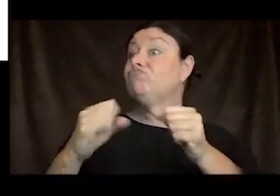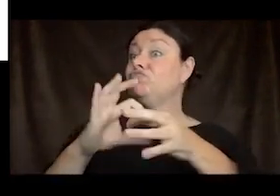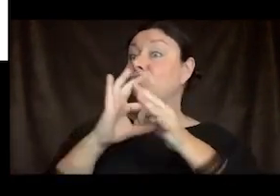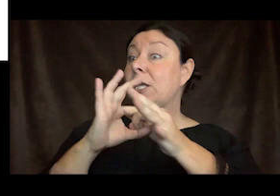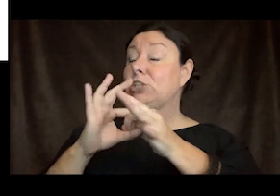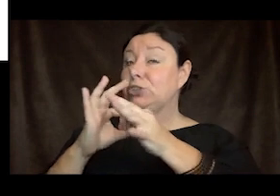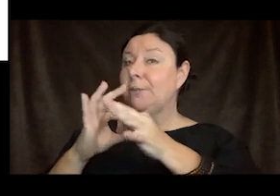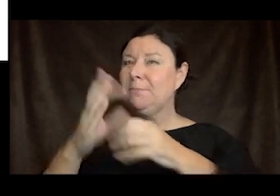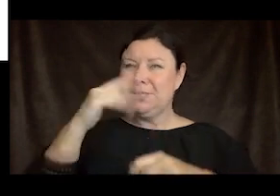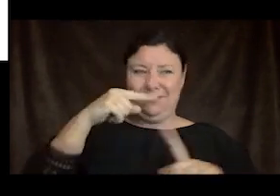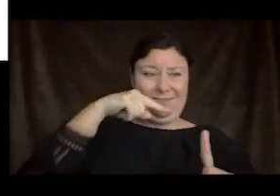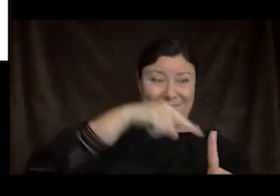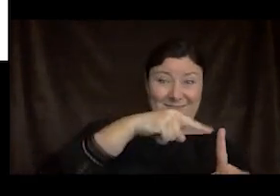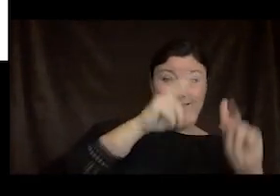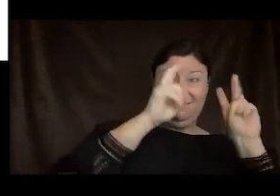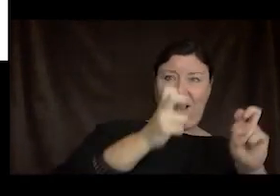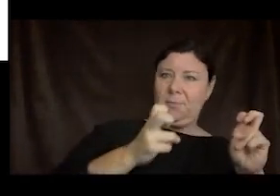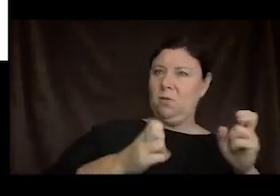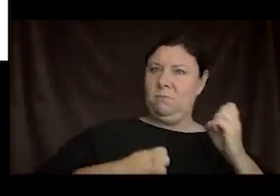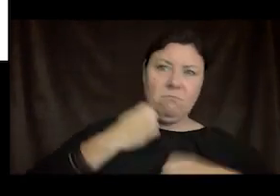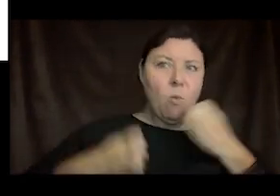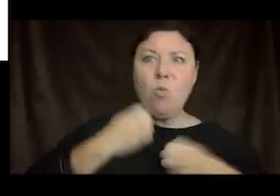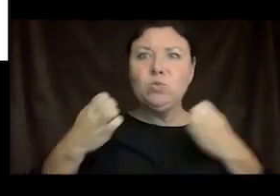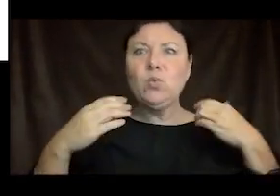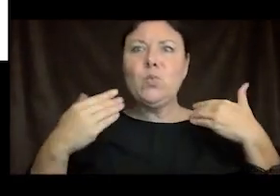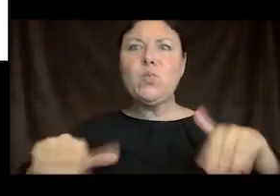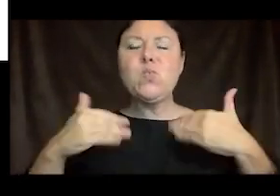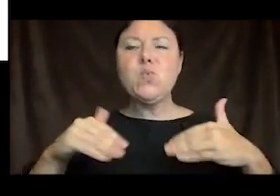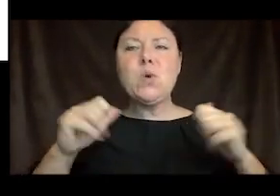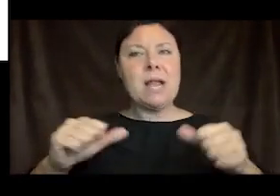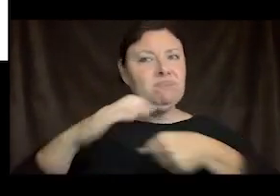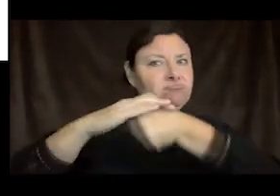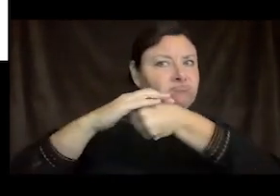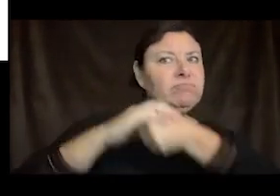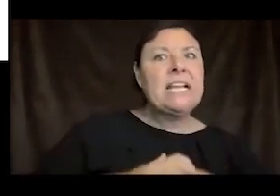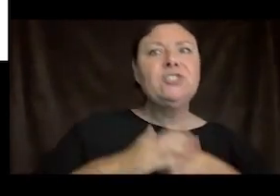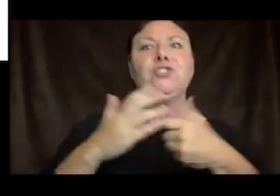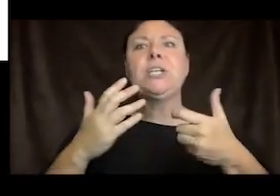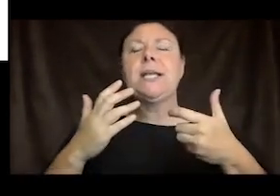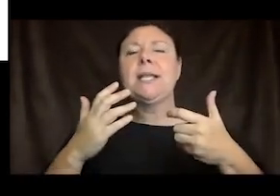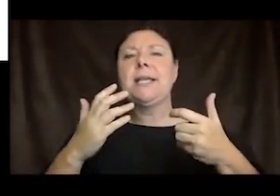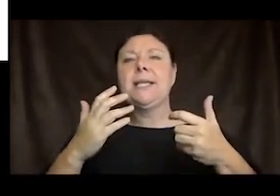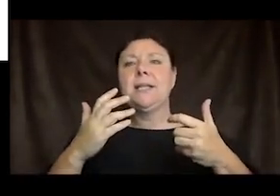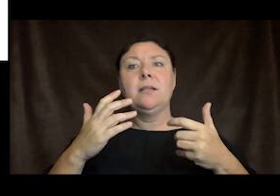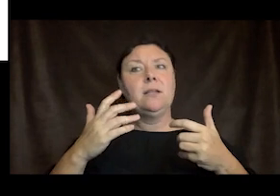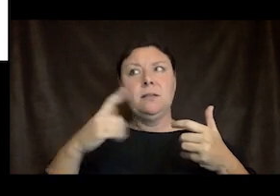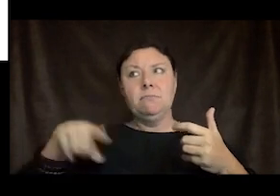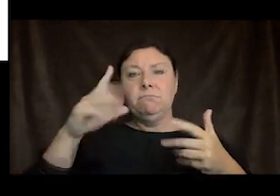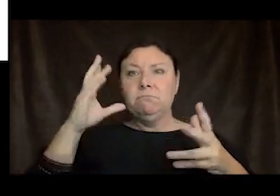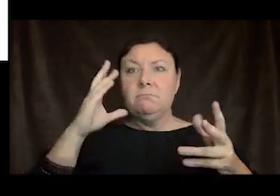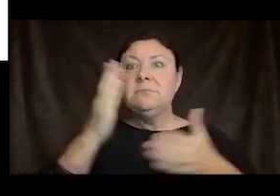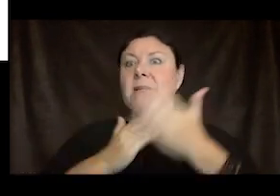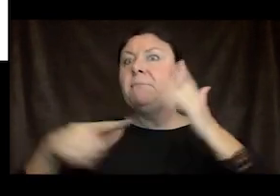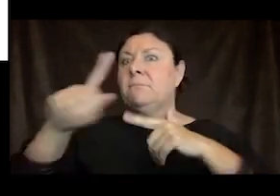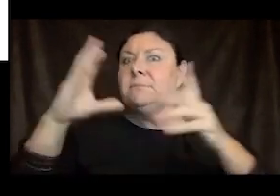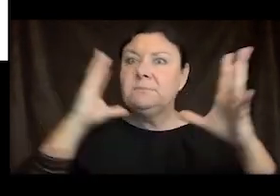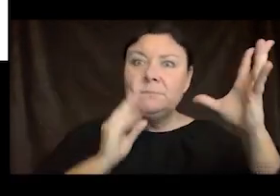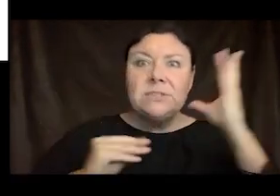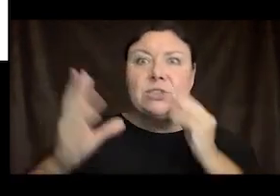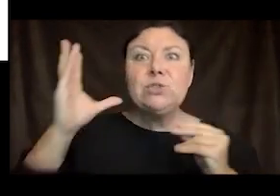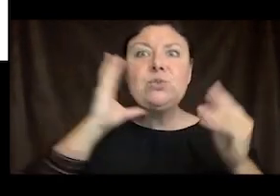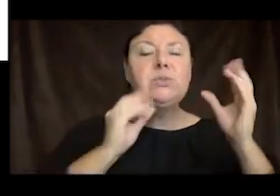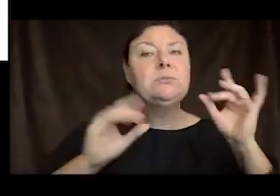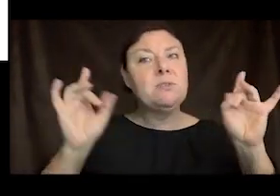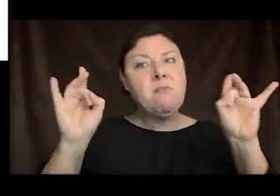very emotional, come with great tension, come from experiences that have been harmful and hurtful, not only in your